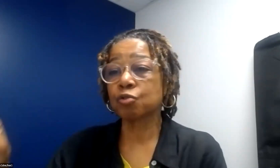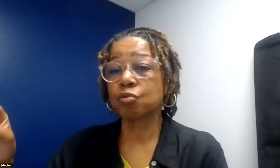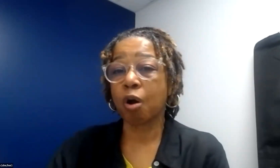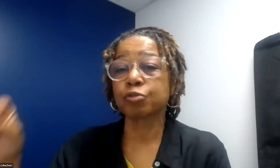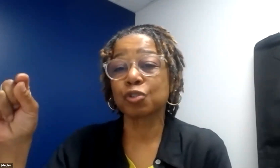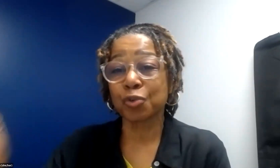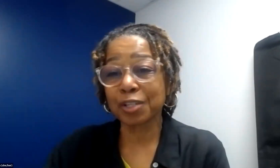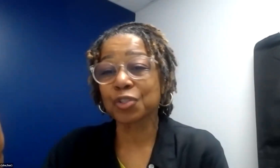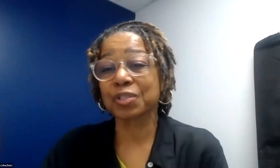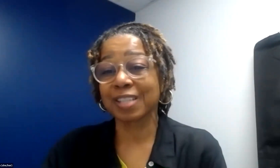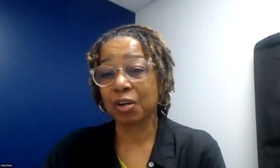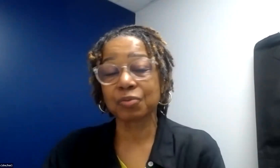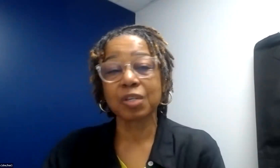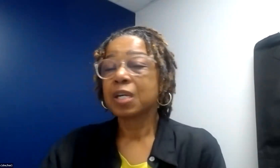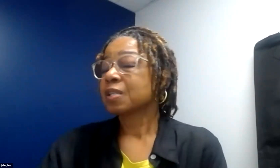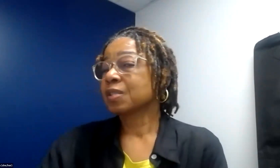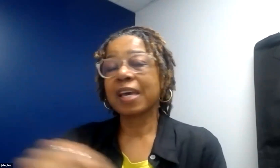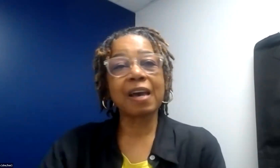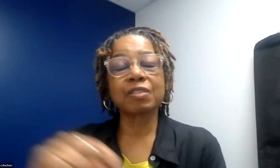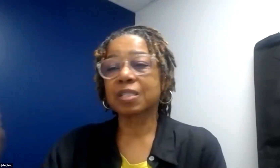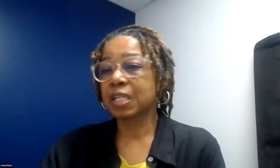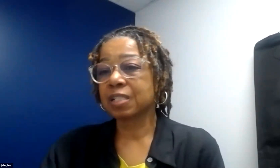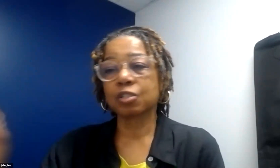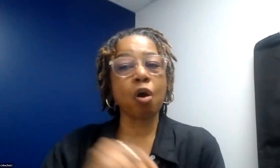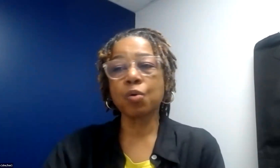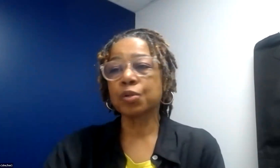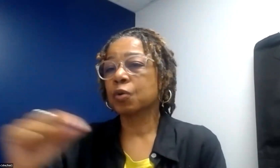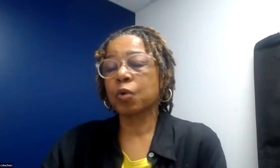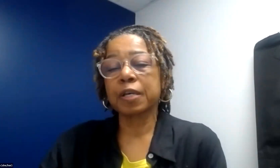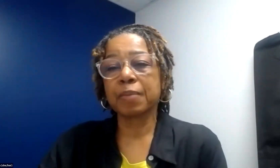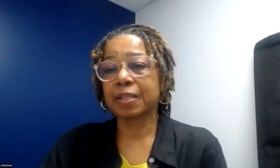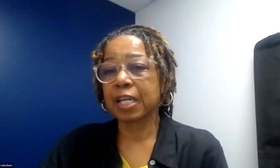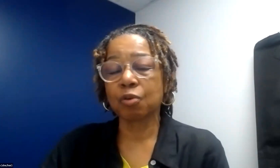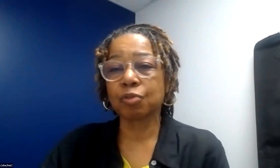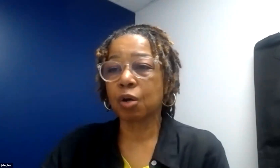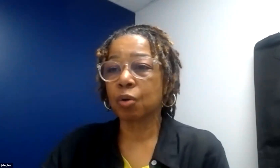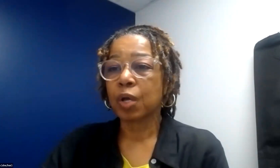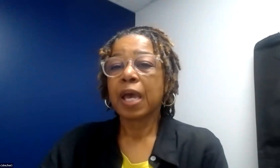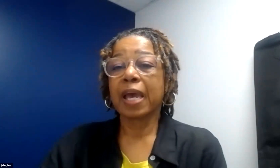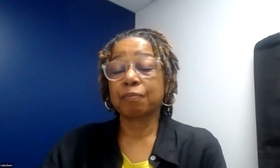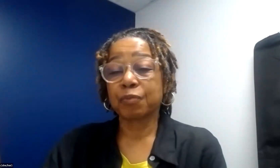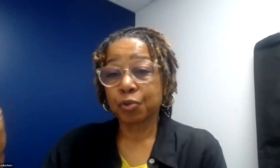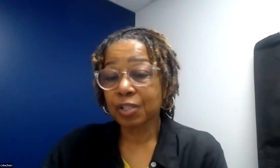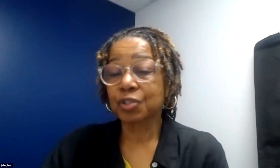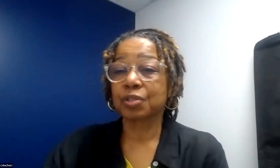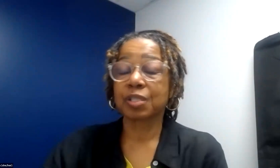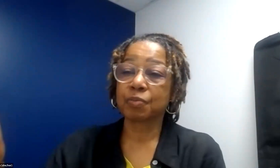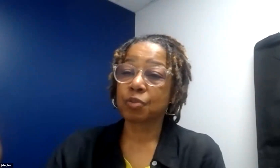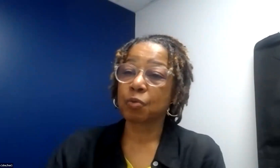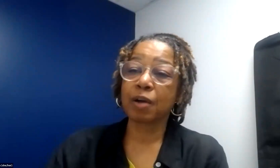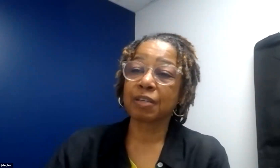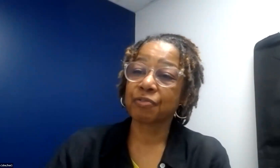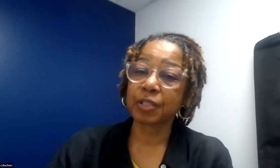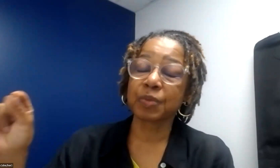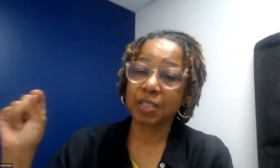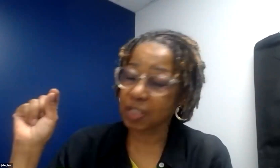want to tell you all to trust yourselves. They haven't seen it, don't want to admit they don't know, and trust yourself. I'm